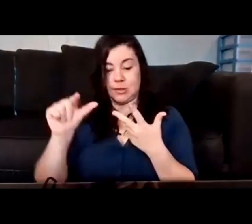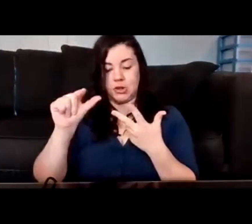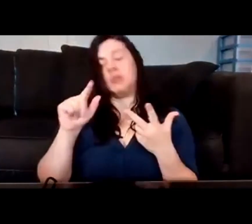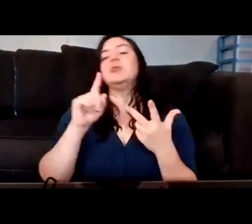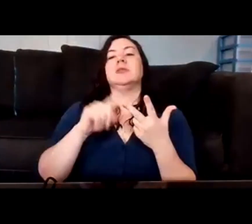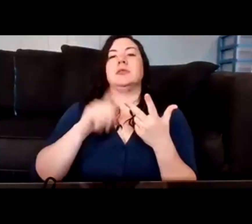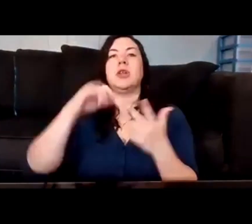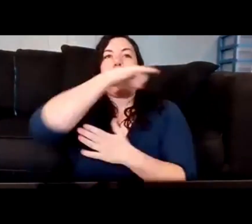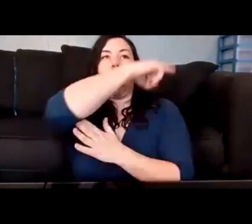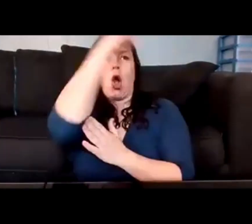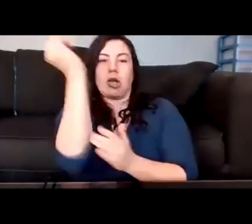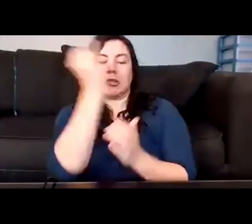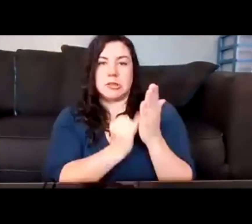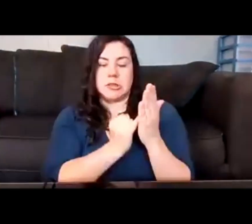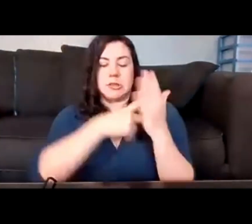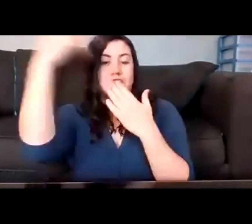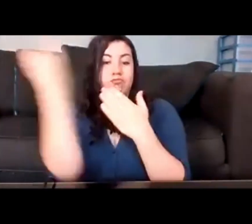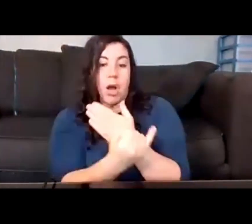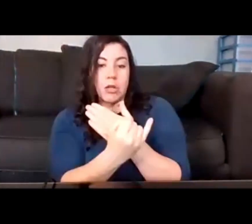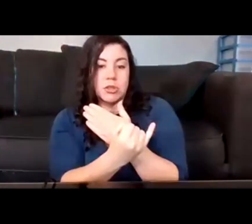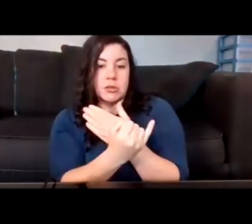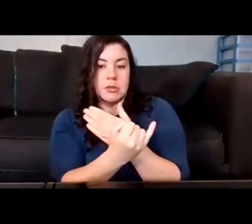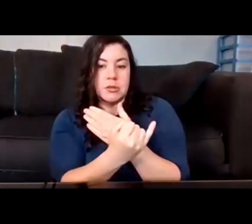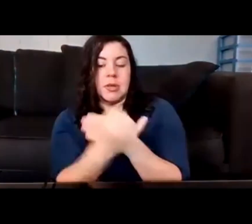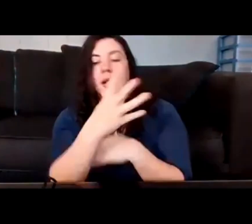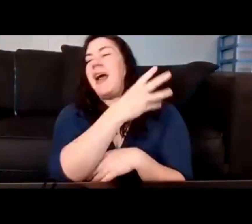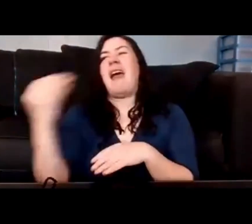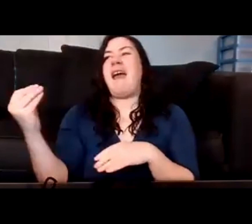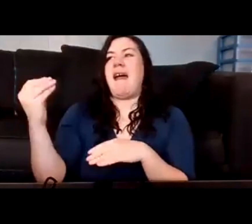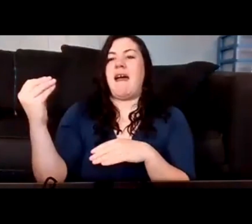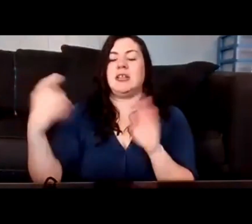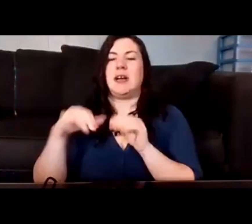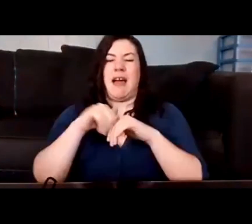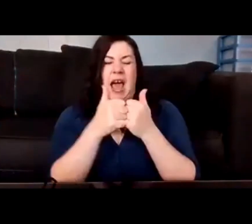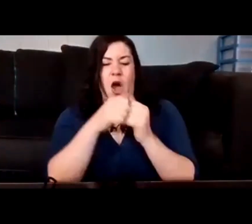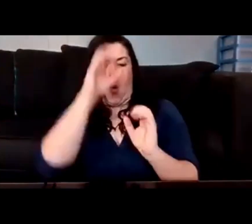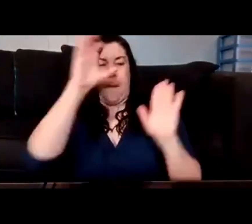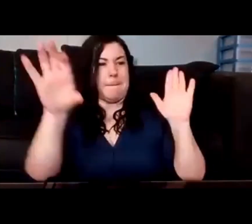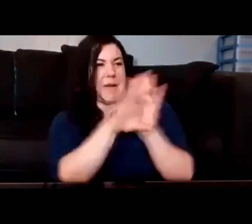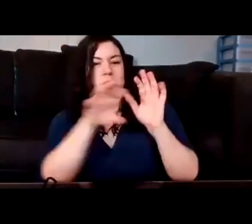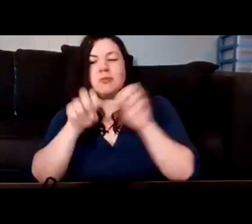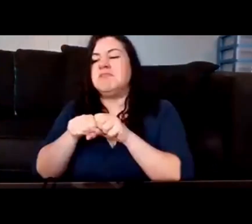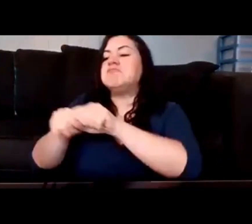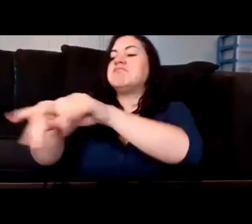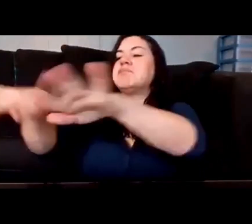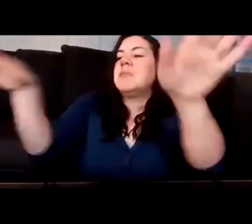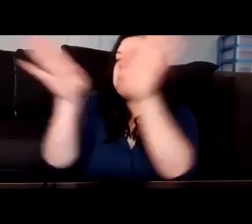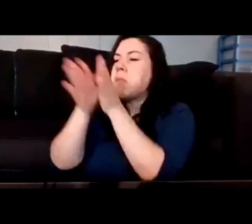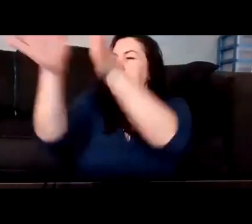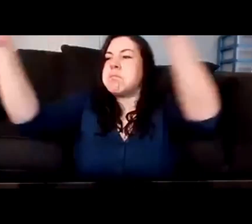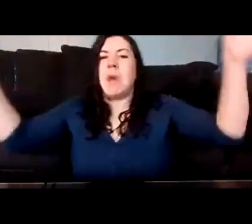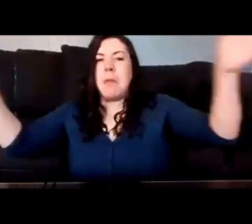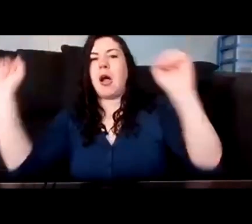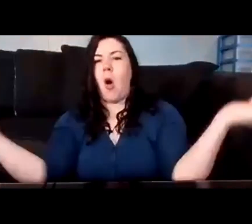about exhibition, the exhibition market imperative, how images are disseminated in public spaces, the trading and consuming